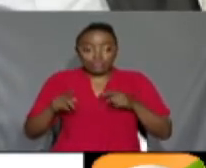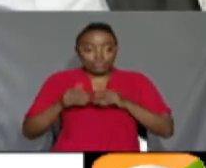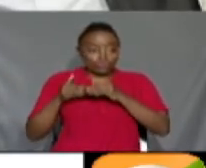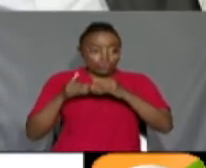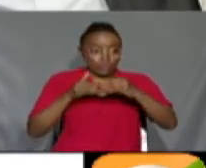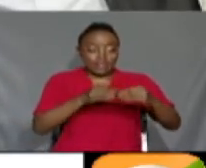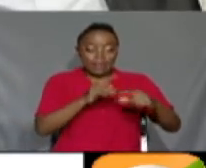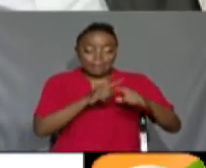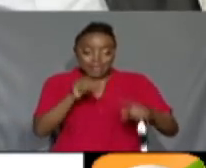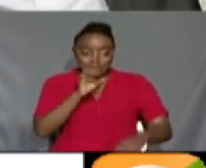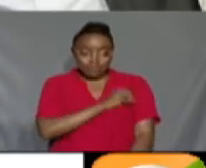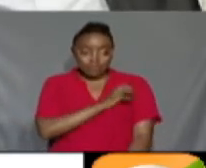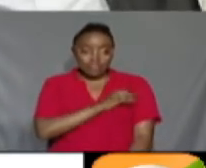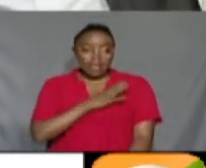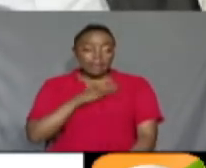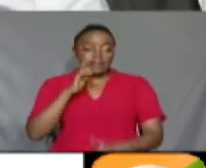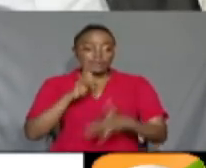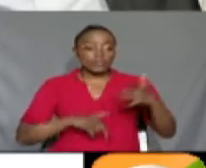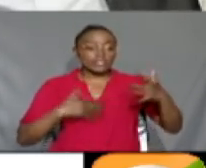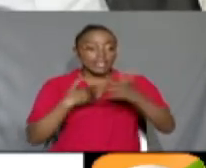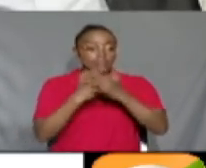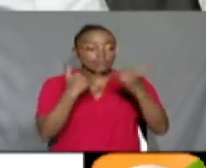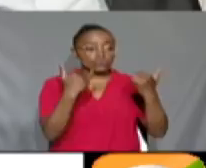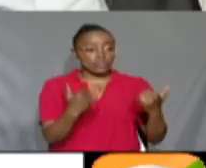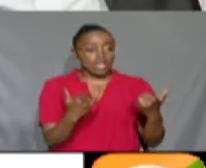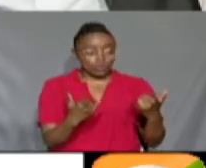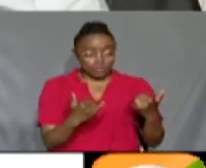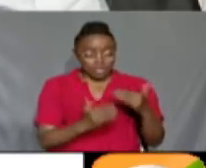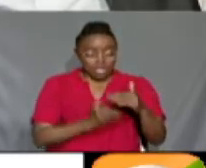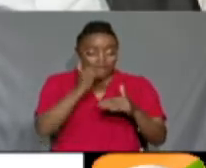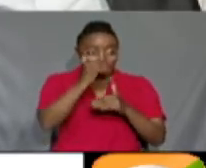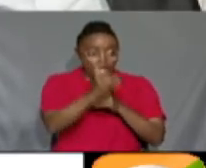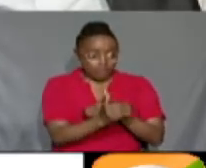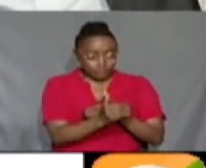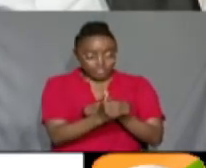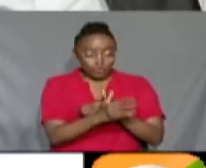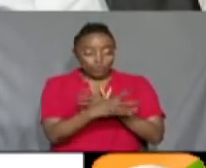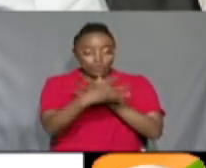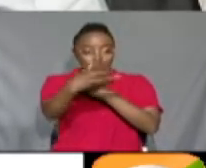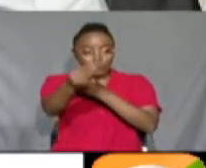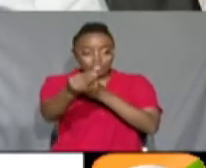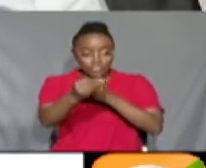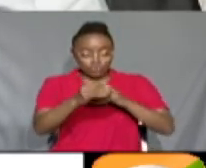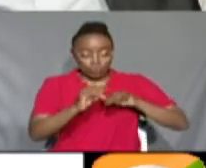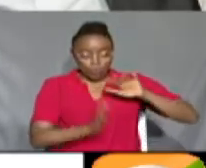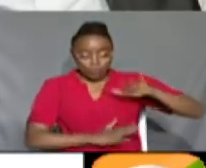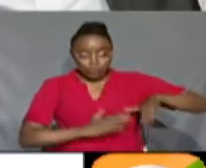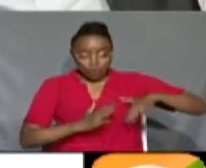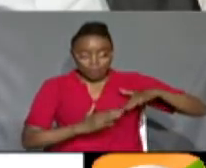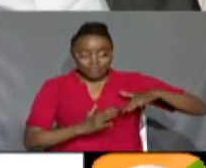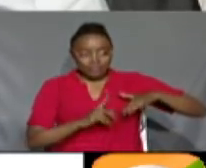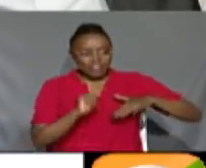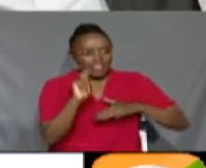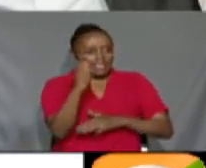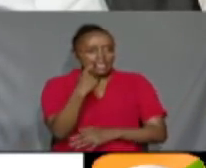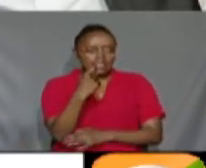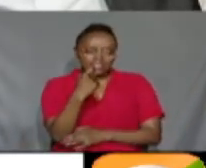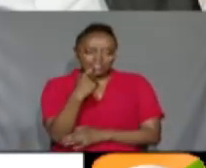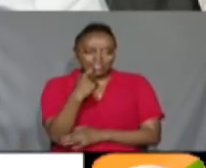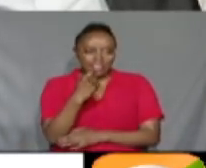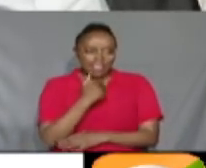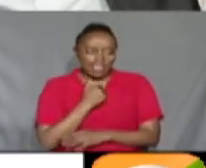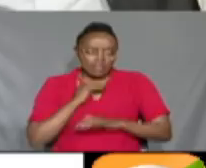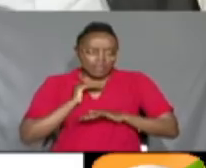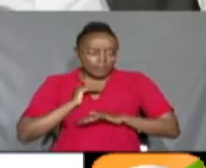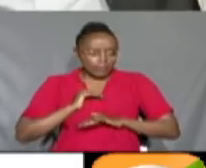My fear is this. Up to where we were, mm-hmm. after the day we were at Bomas, the country left with a